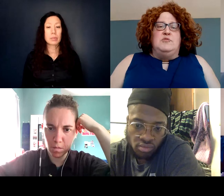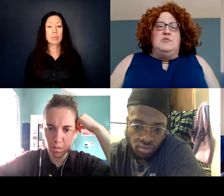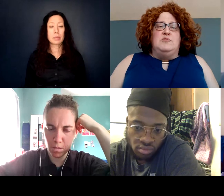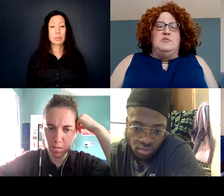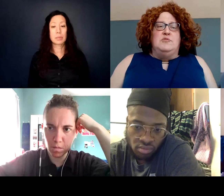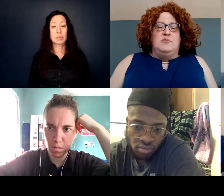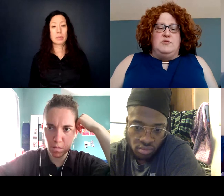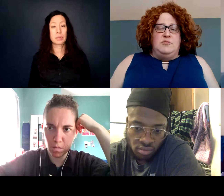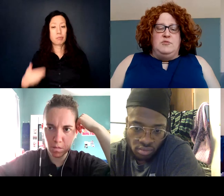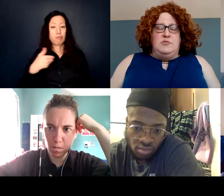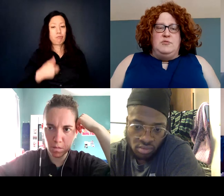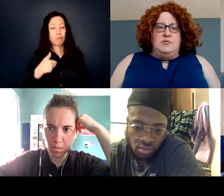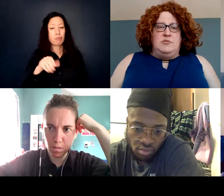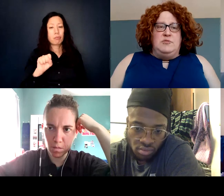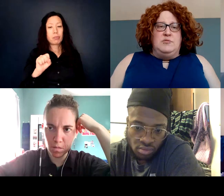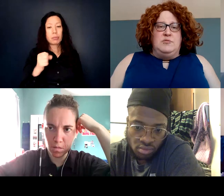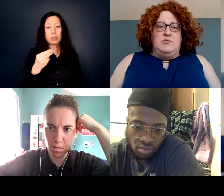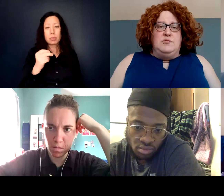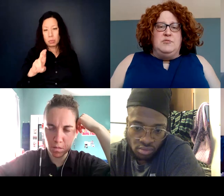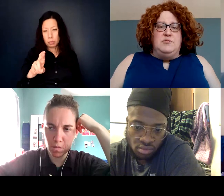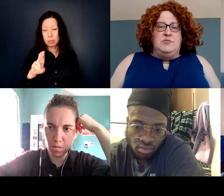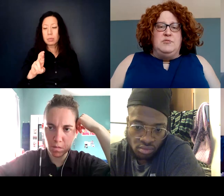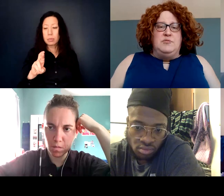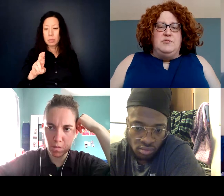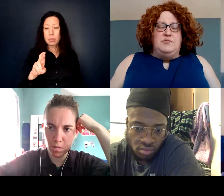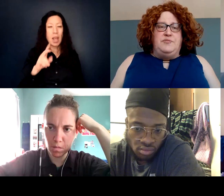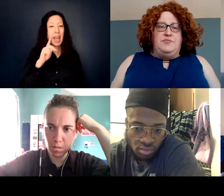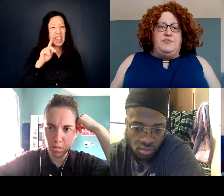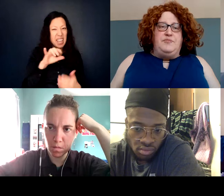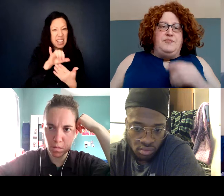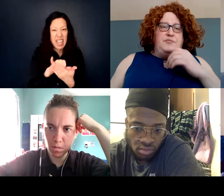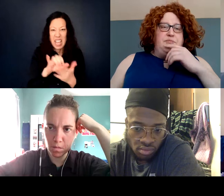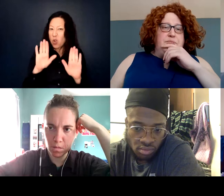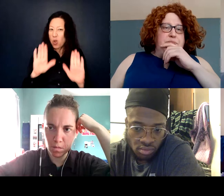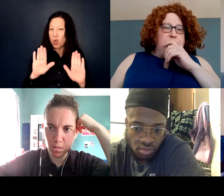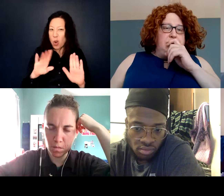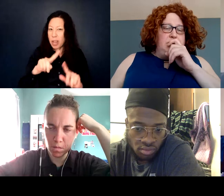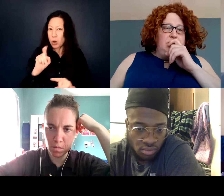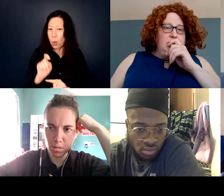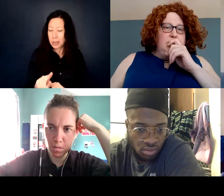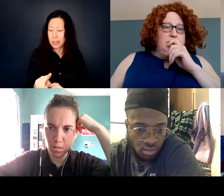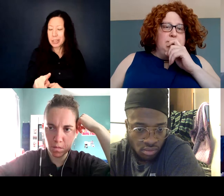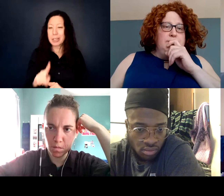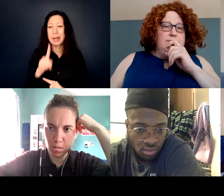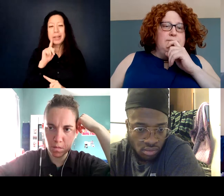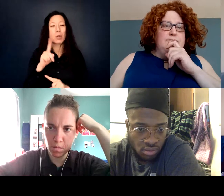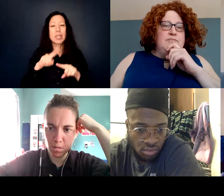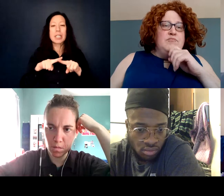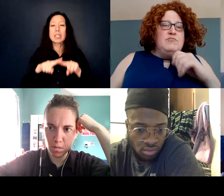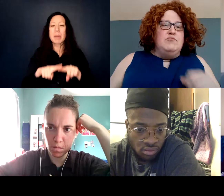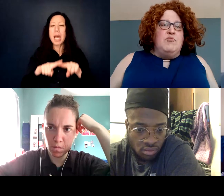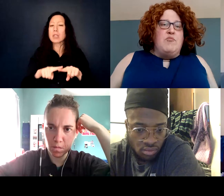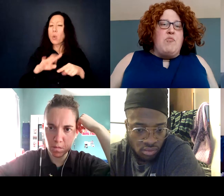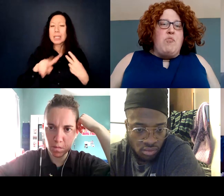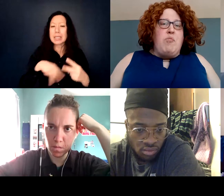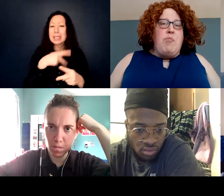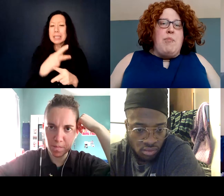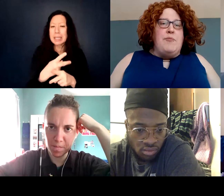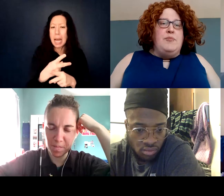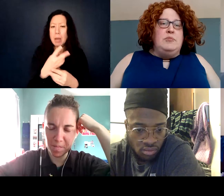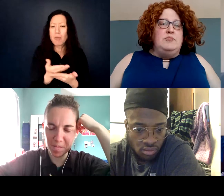This is Shore. I think that's a really great question, and I think that is really dependent on the types of resources that the city wants to